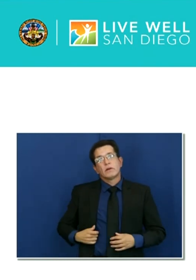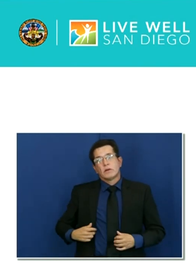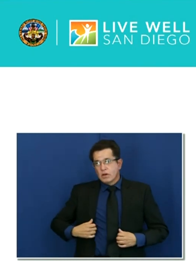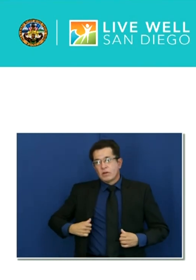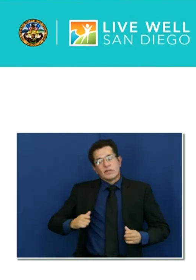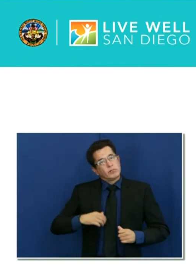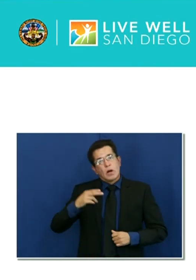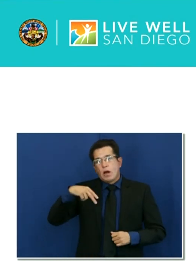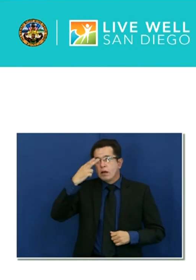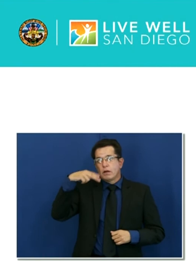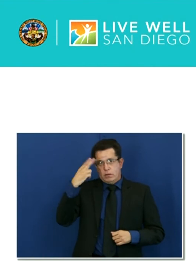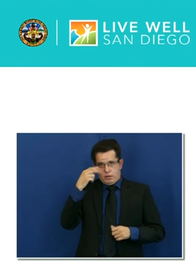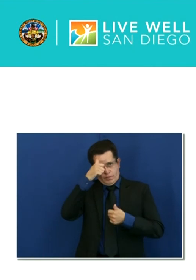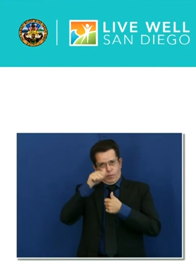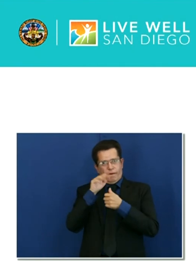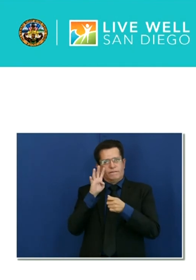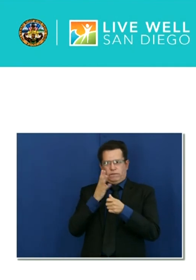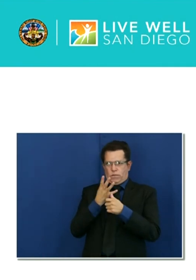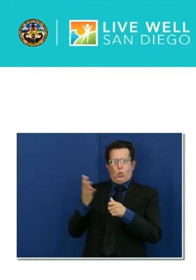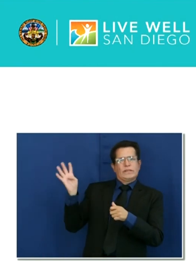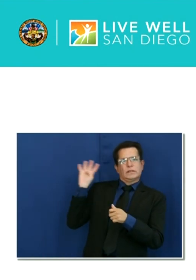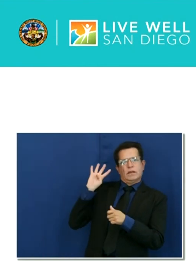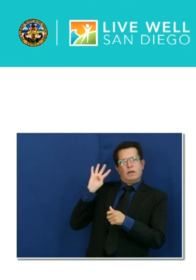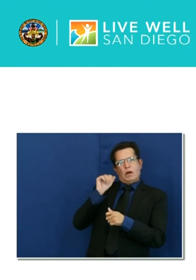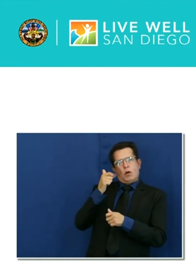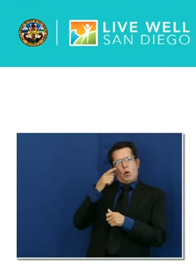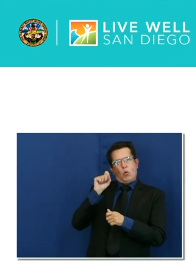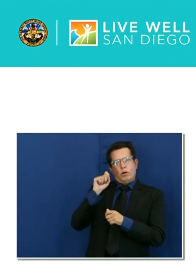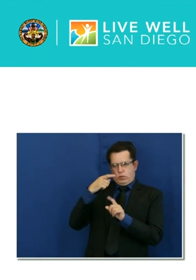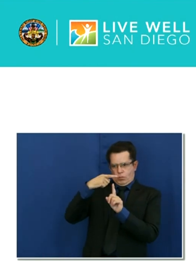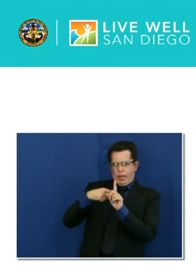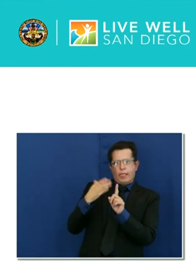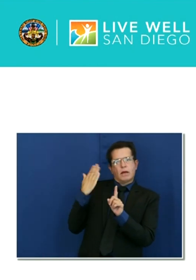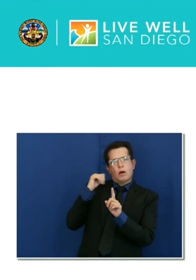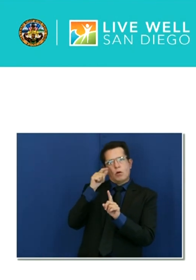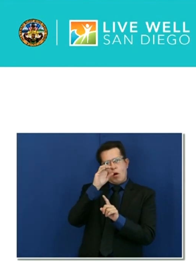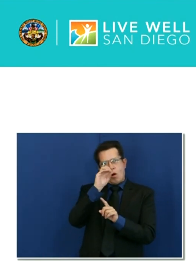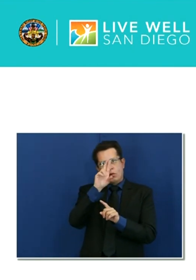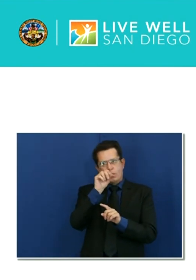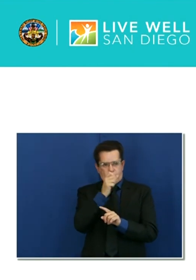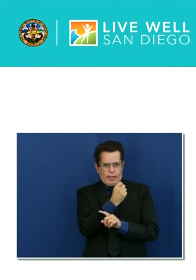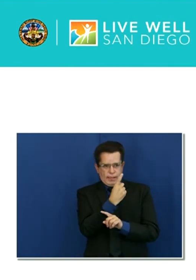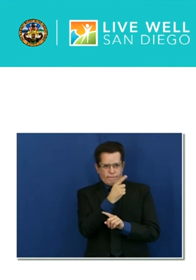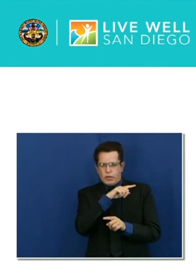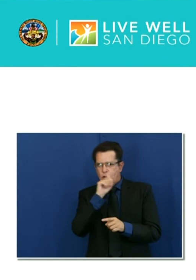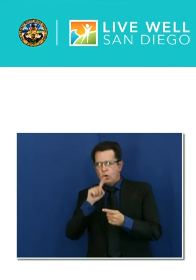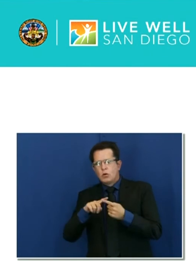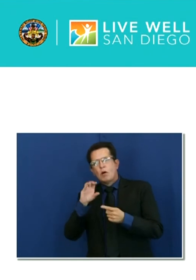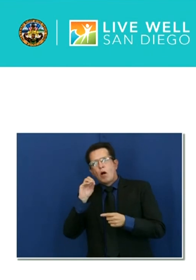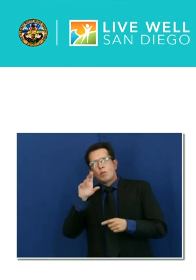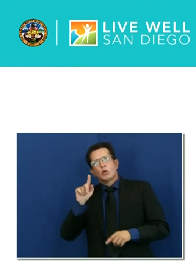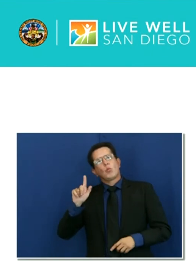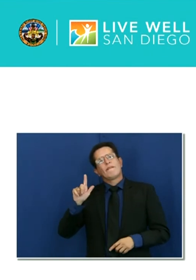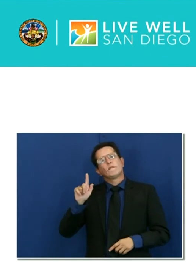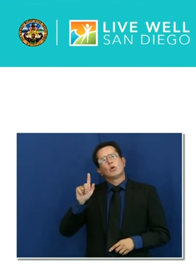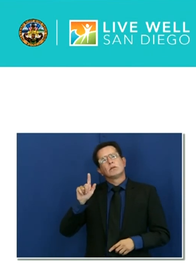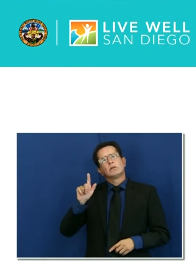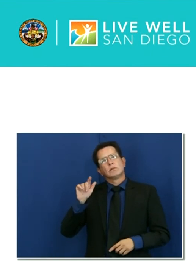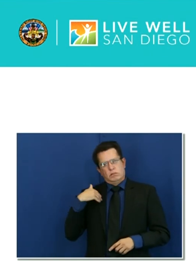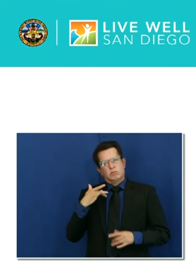So keep in mind, just 4 weeks ago, from October 11th to the 21st of October, we averaged